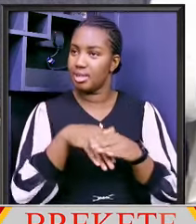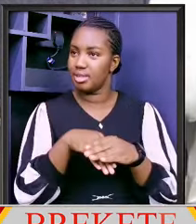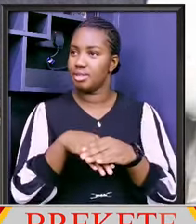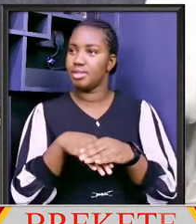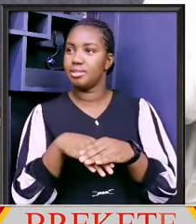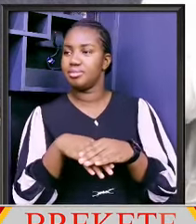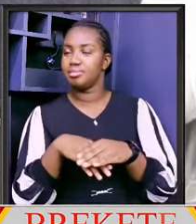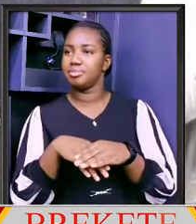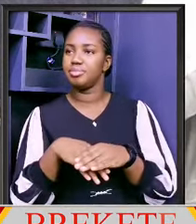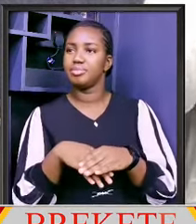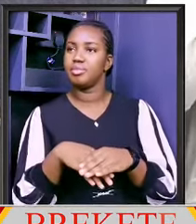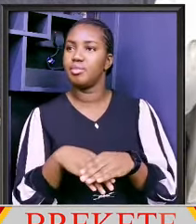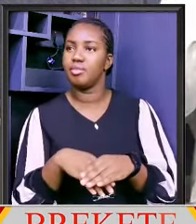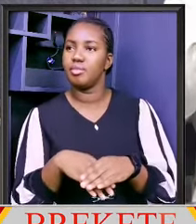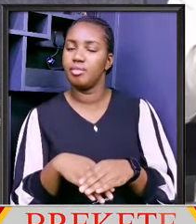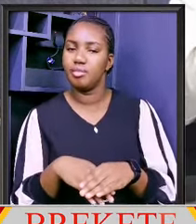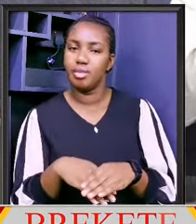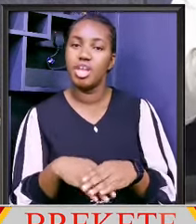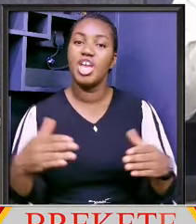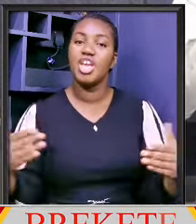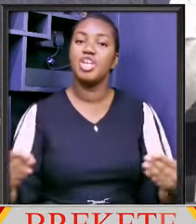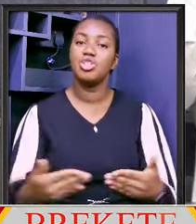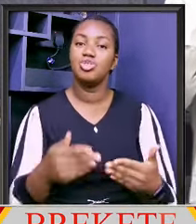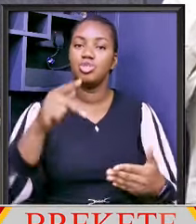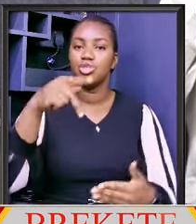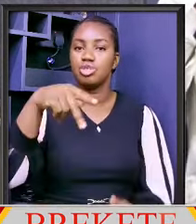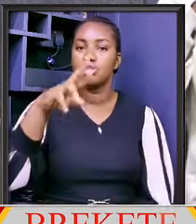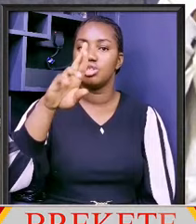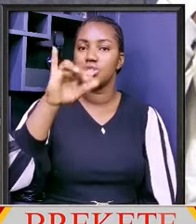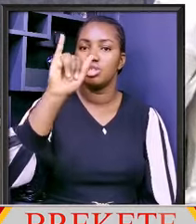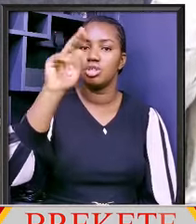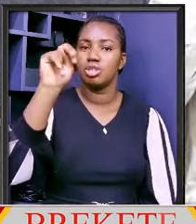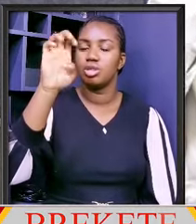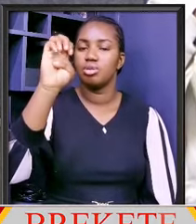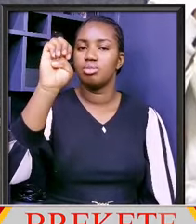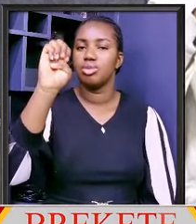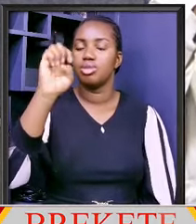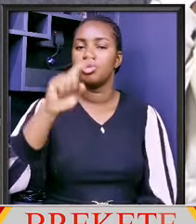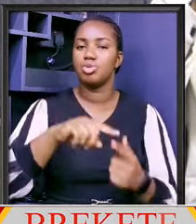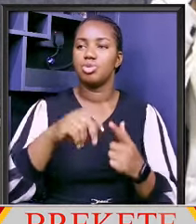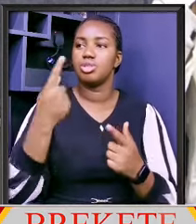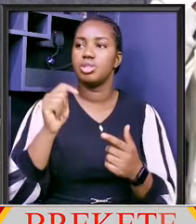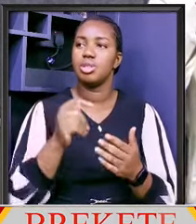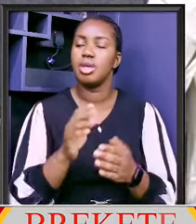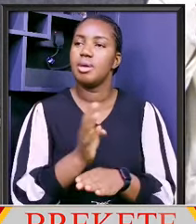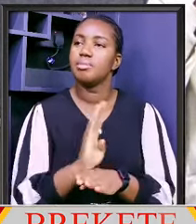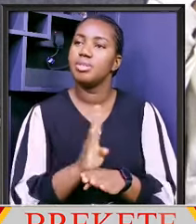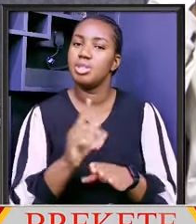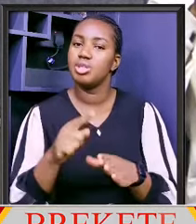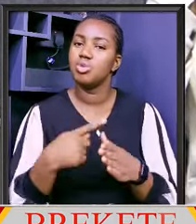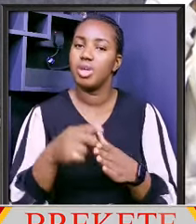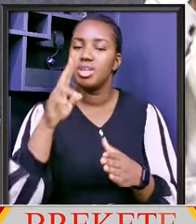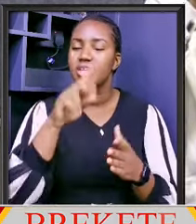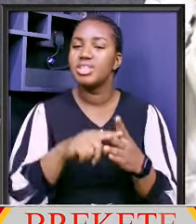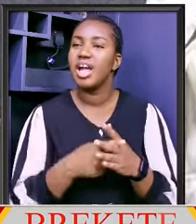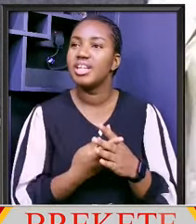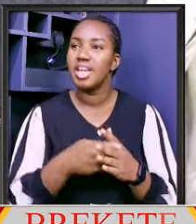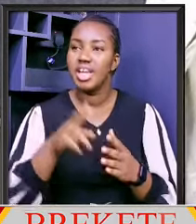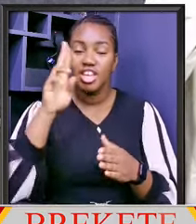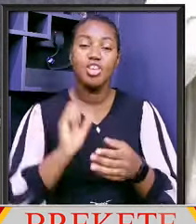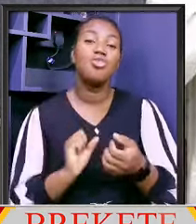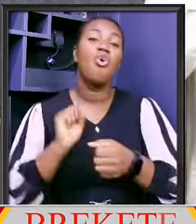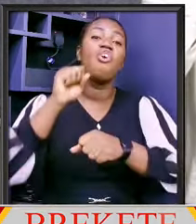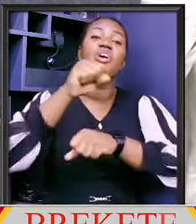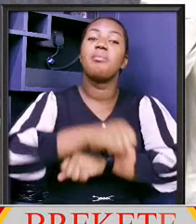introduced Prince Apelogun to the business because he has money. when he started, he